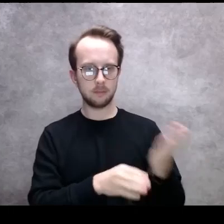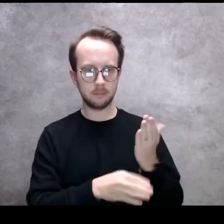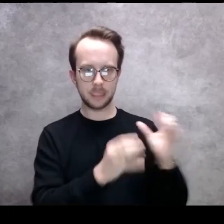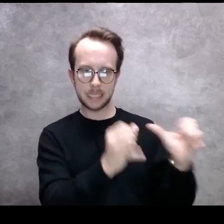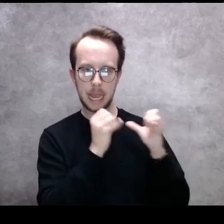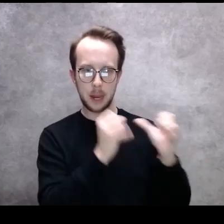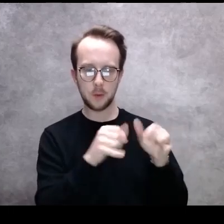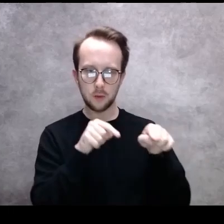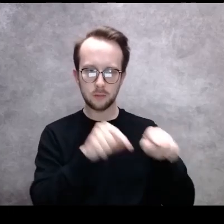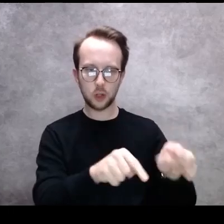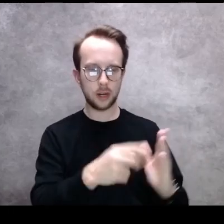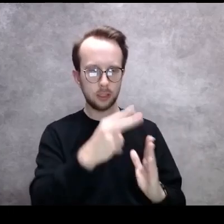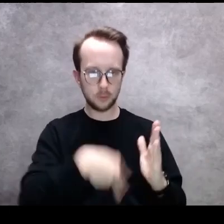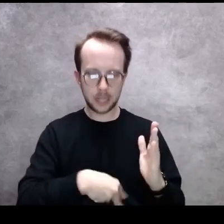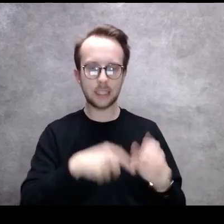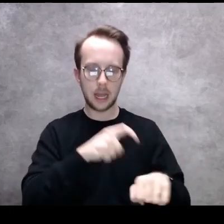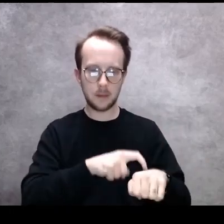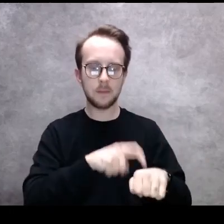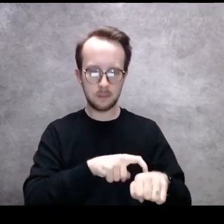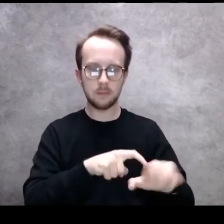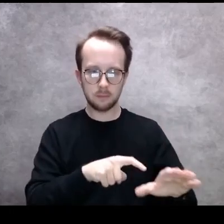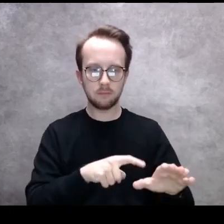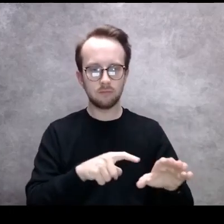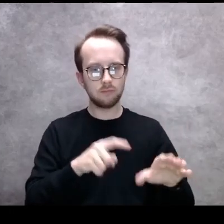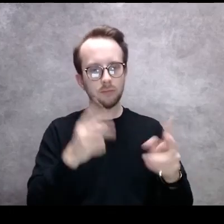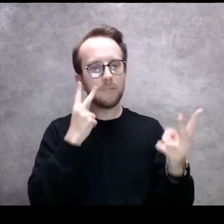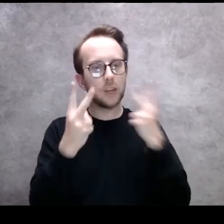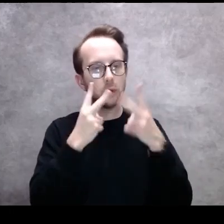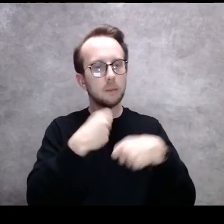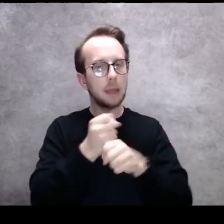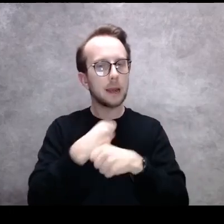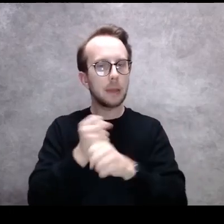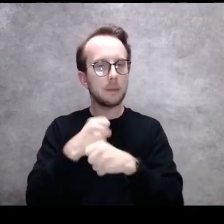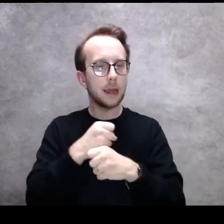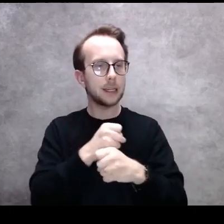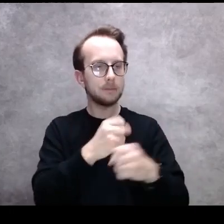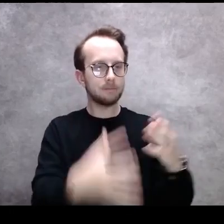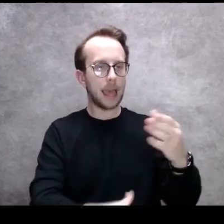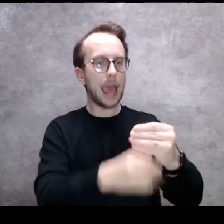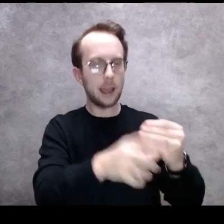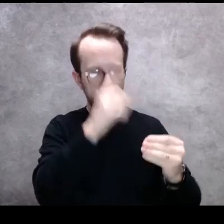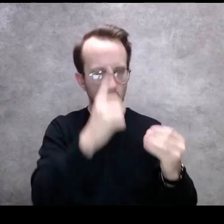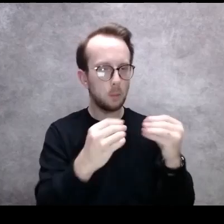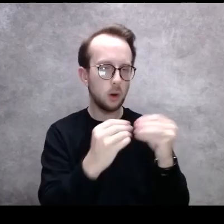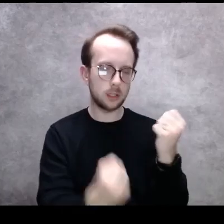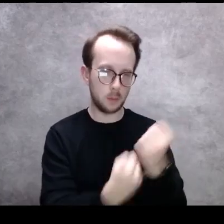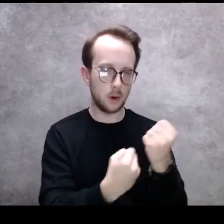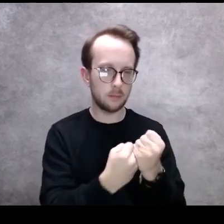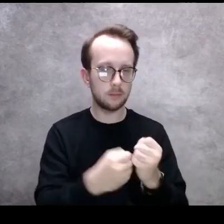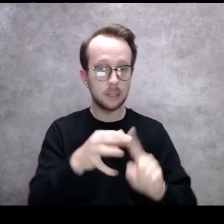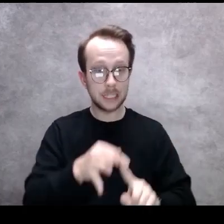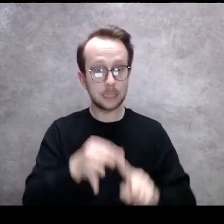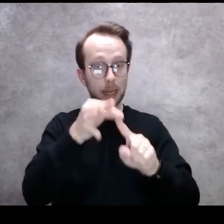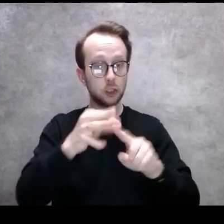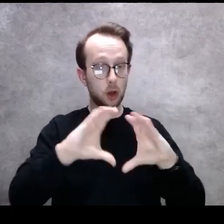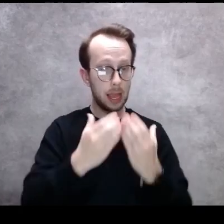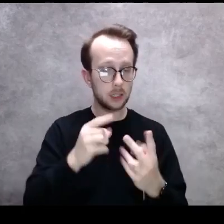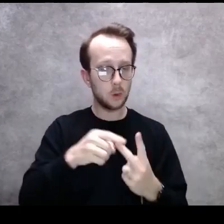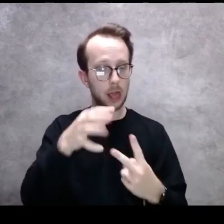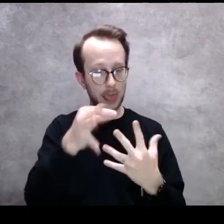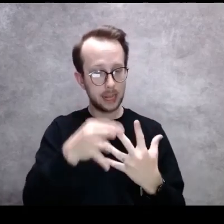instruction so that visual supports can be created to accompany their instruction. For special area courses or electives,